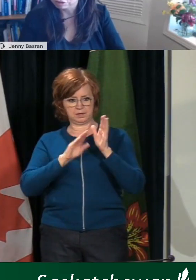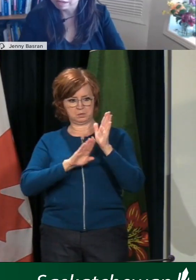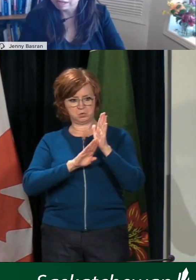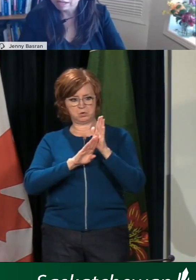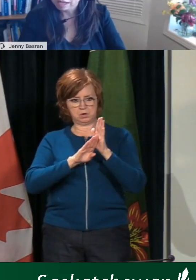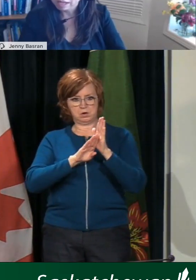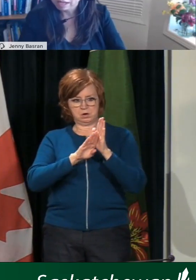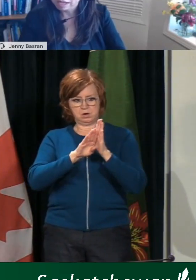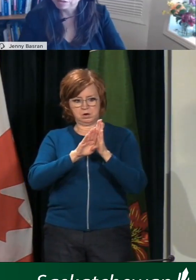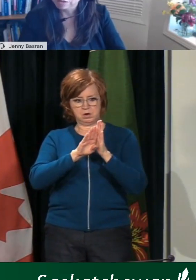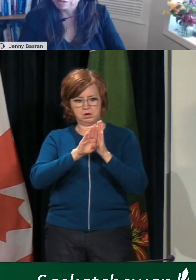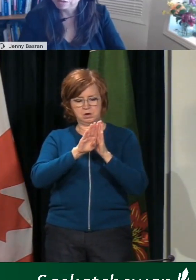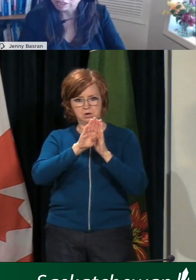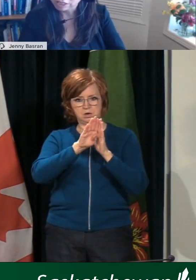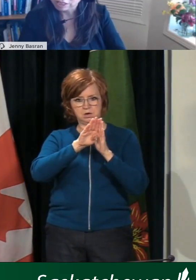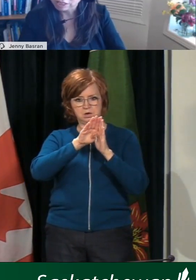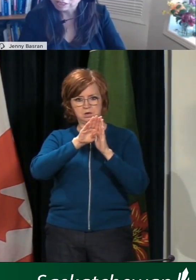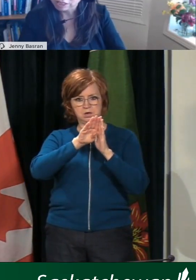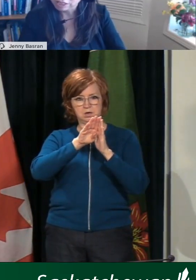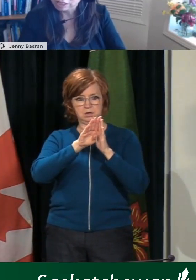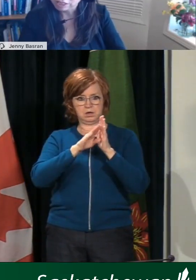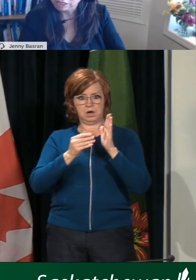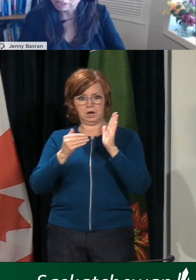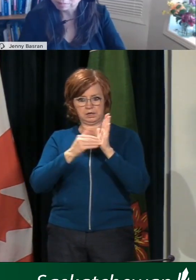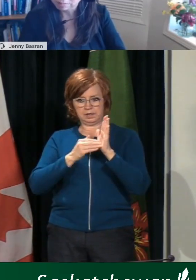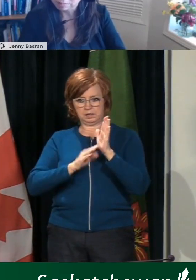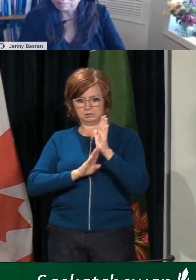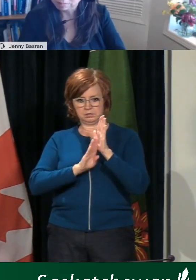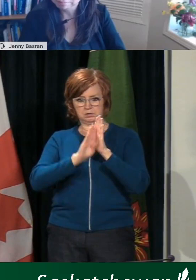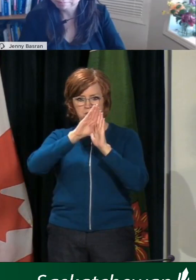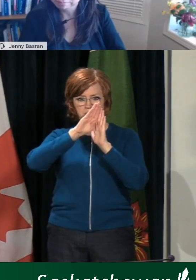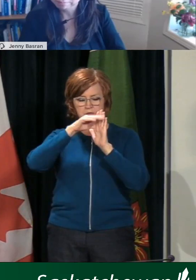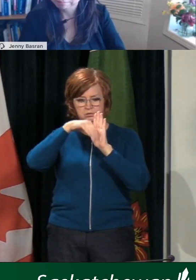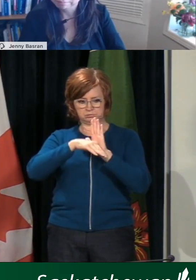that and whether or not adjustments need to be made.